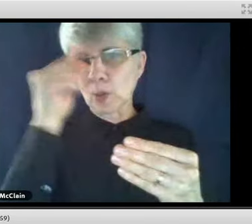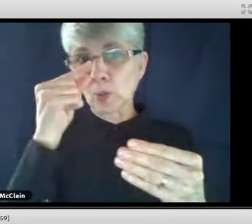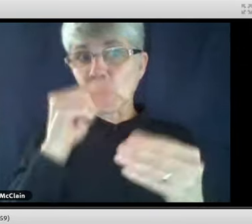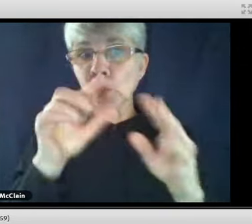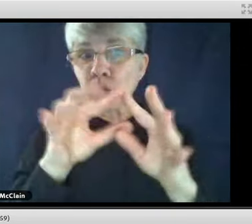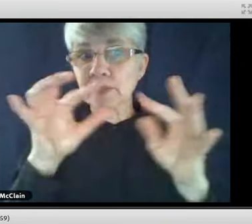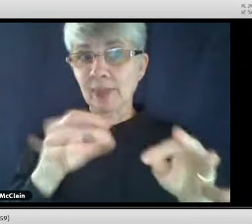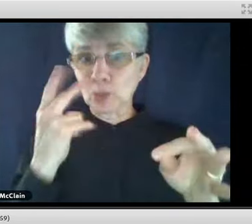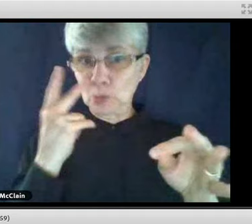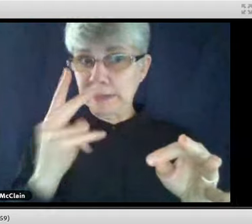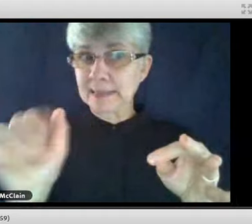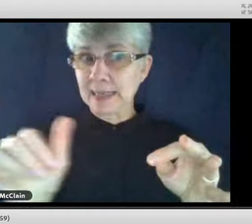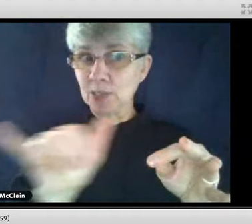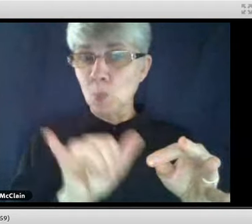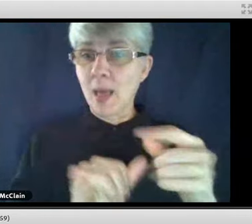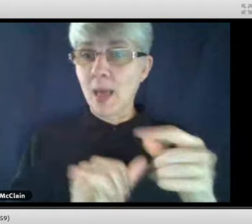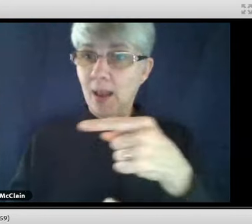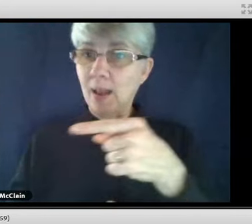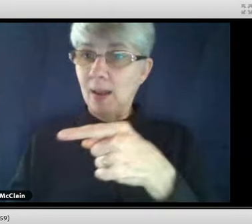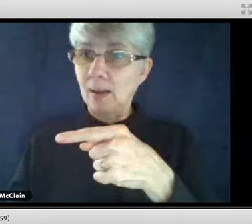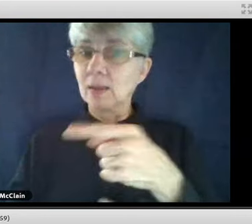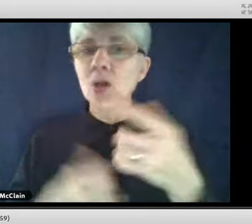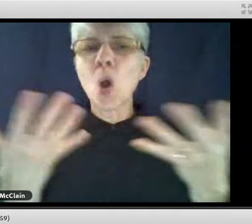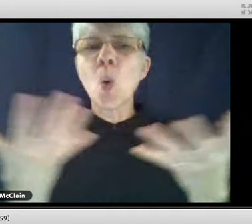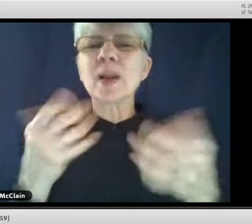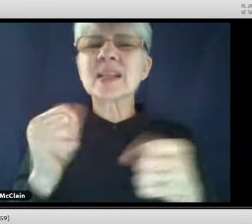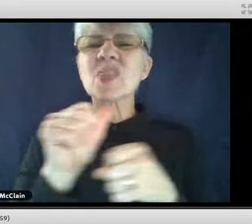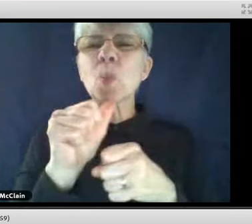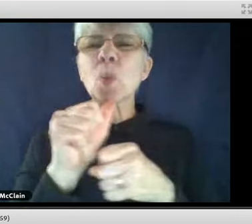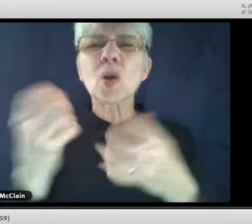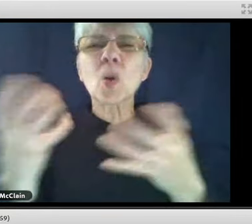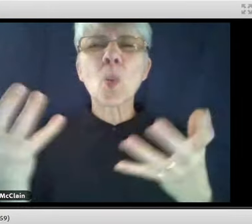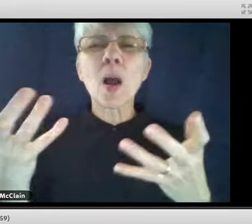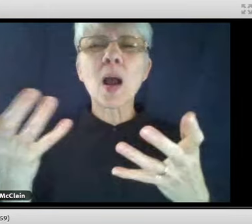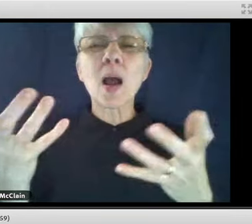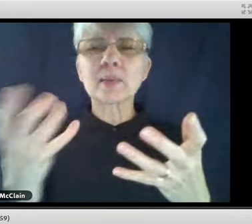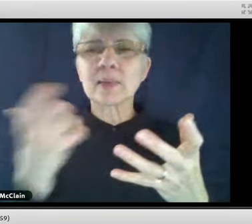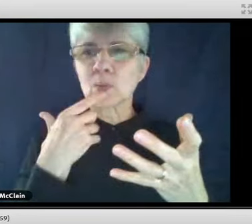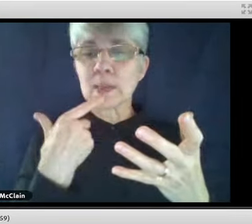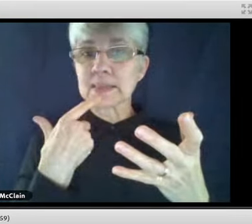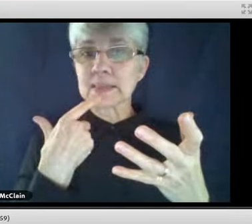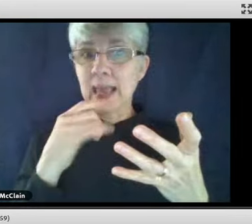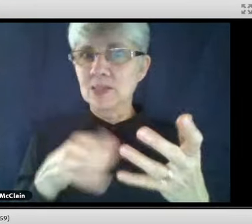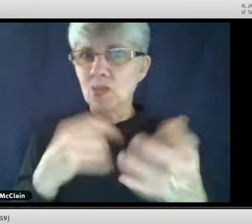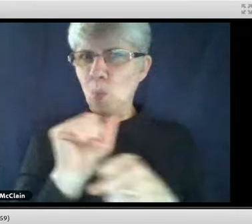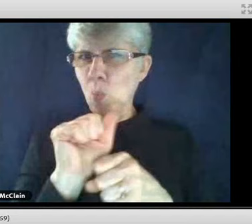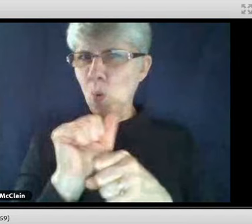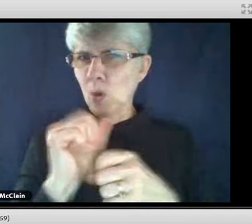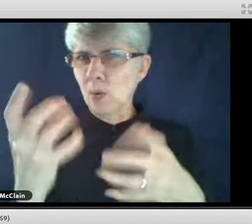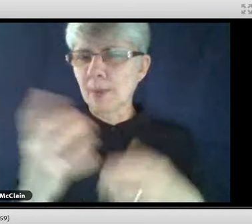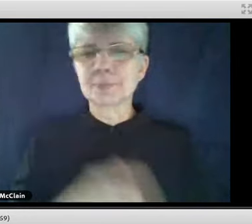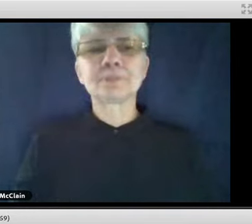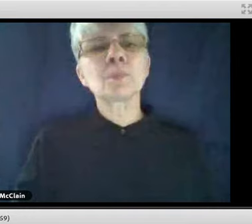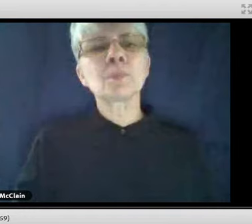you can see. So what is the work? What can we say is the work here?